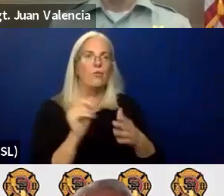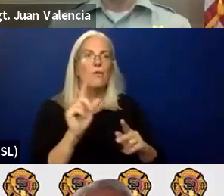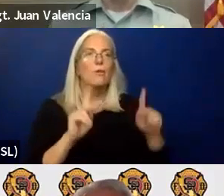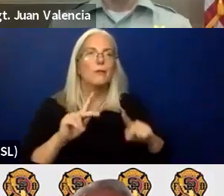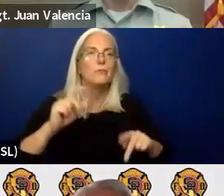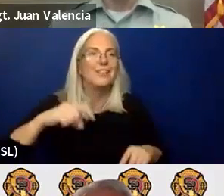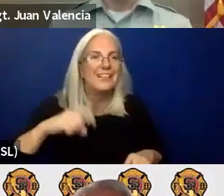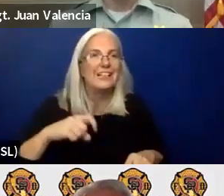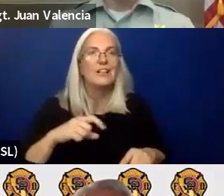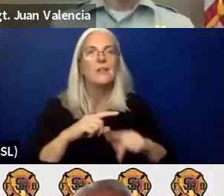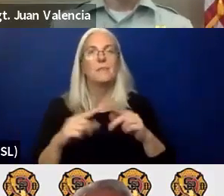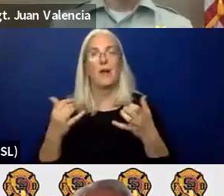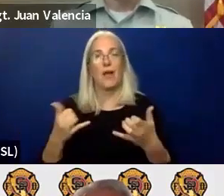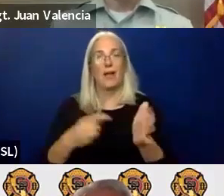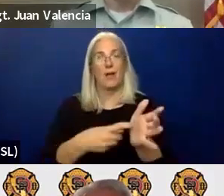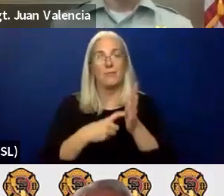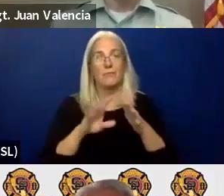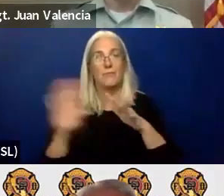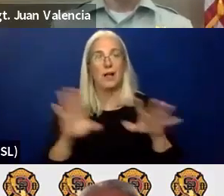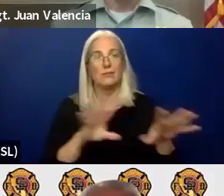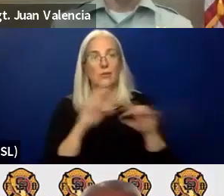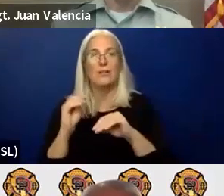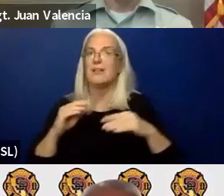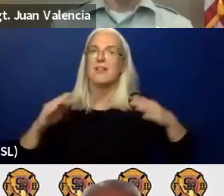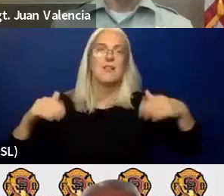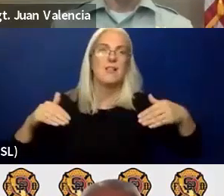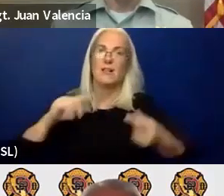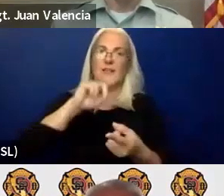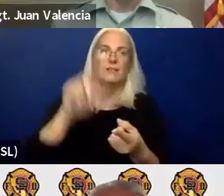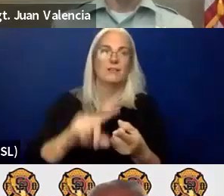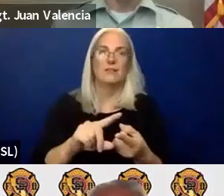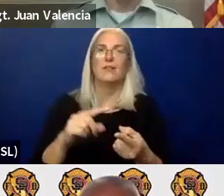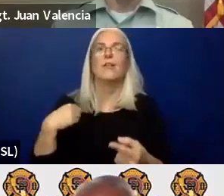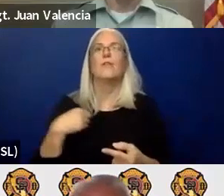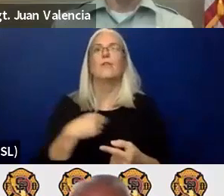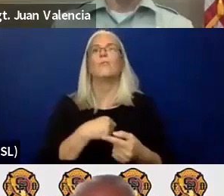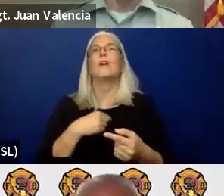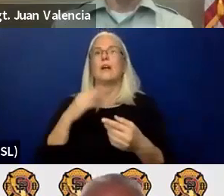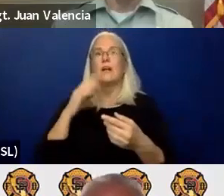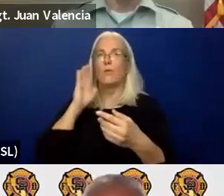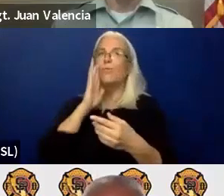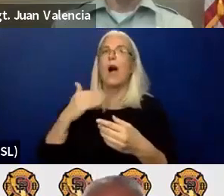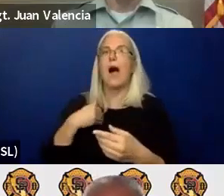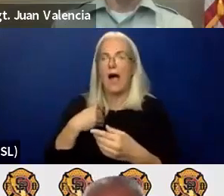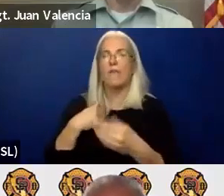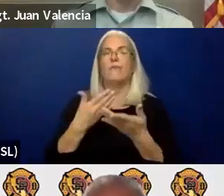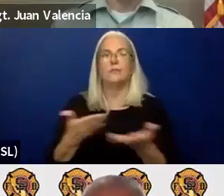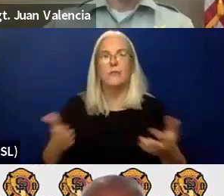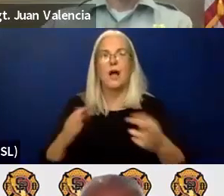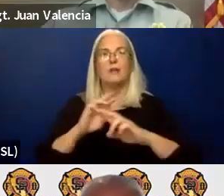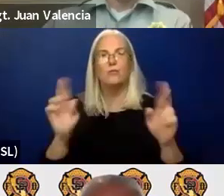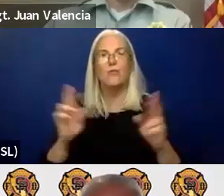of Santa Rosa. So as has been mentioned, the county will also have supply and support stations open, and residents can